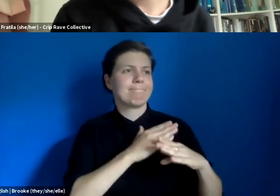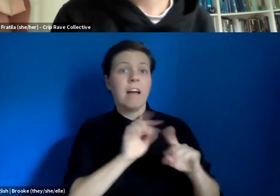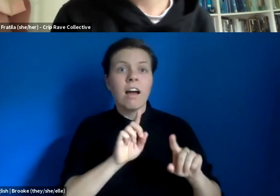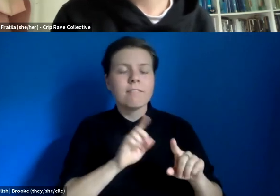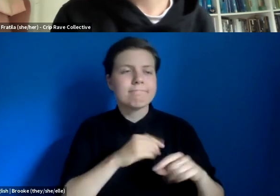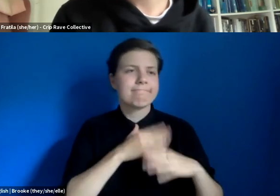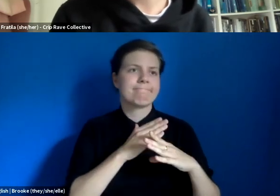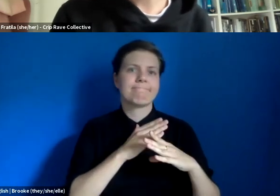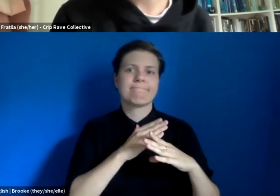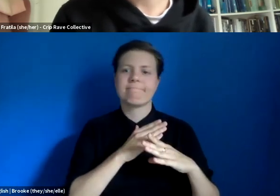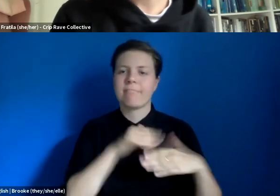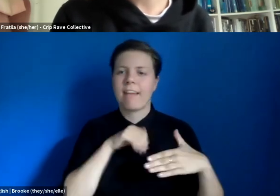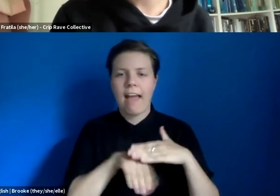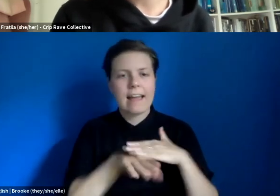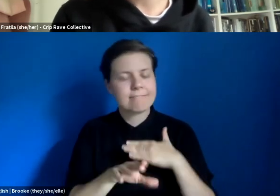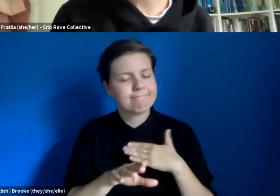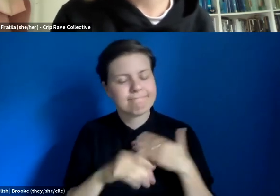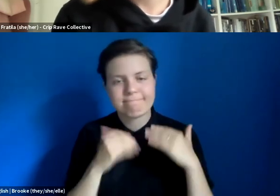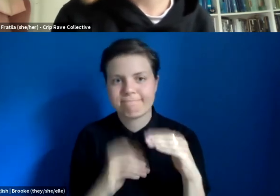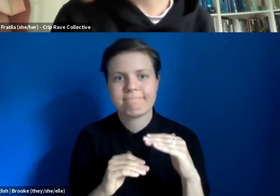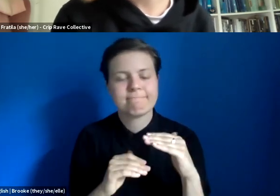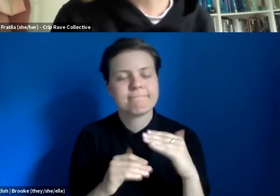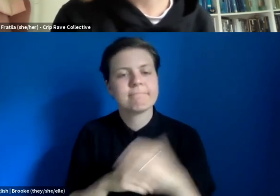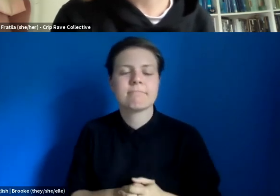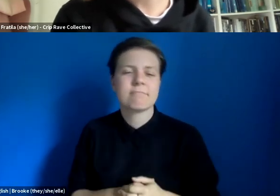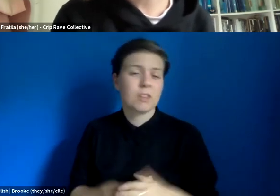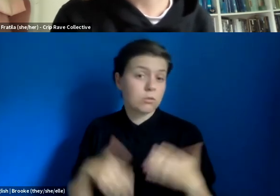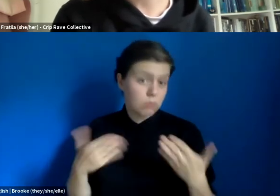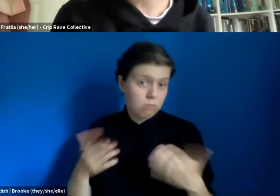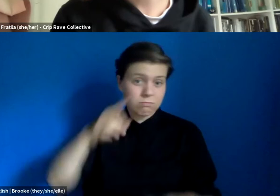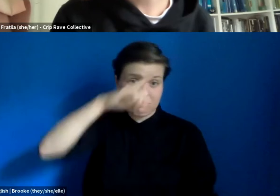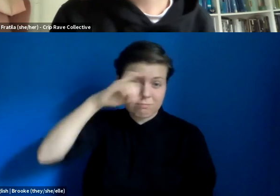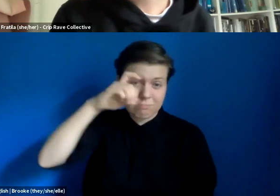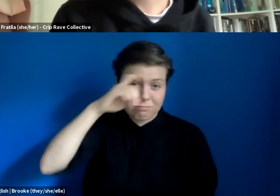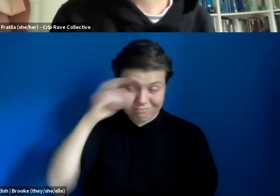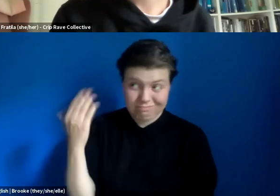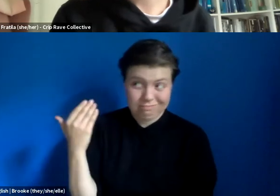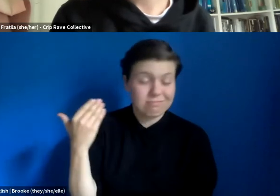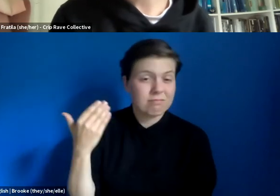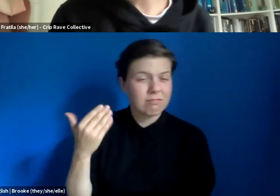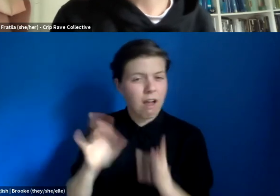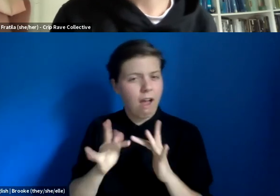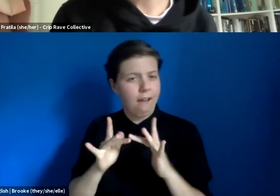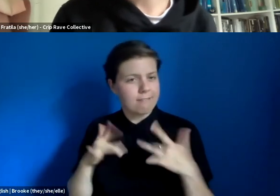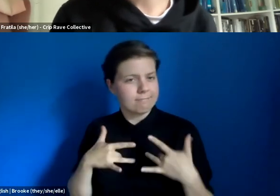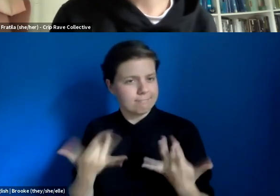And we've been putting on events this summer, online events, of course. And we just had one the